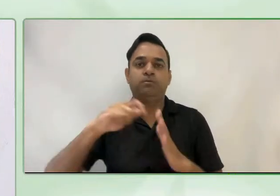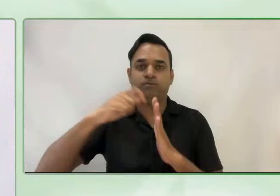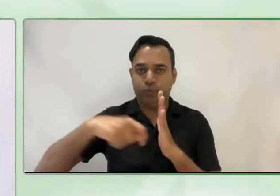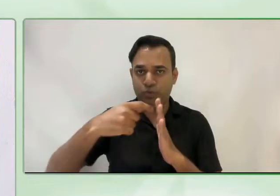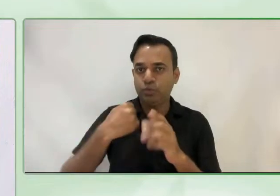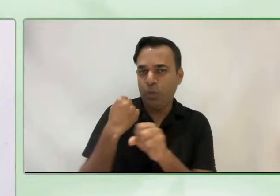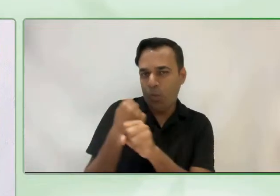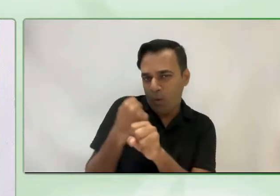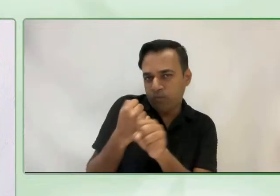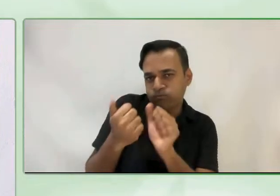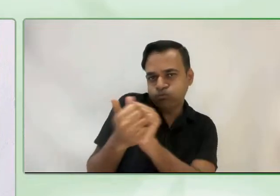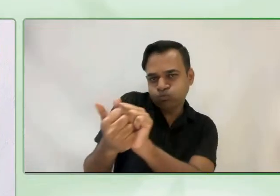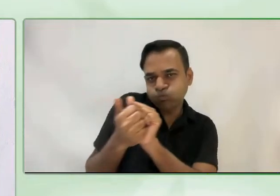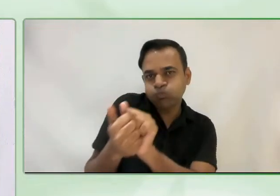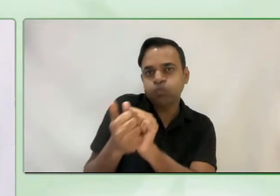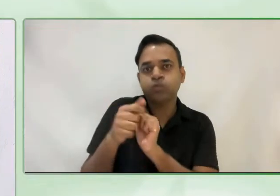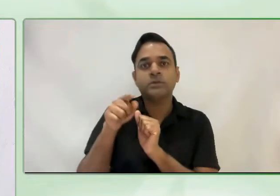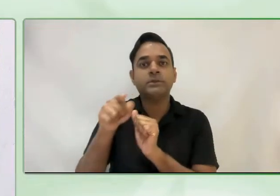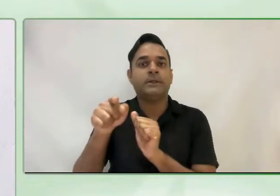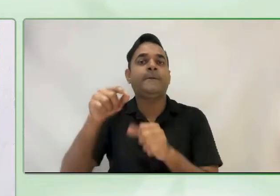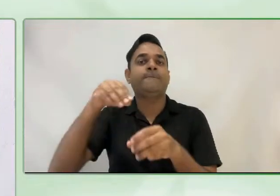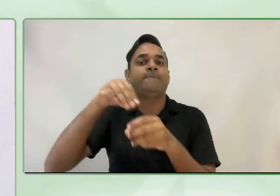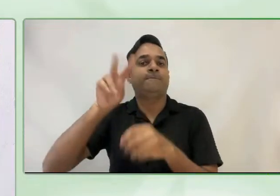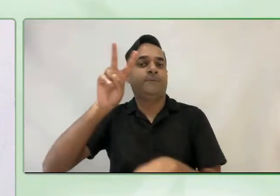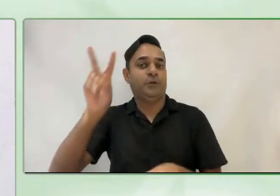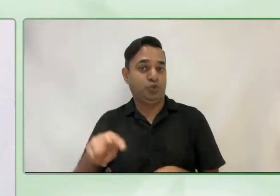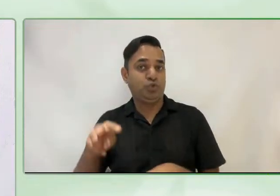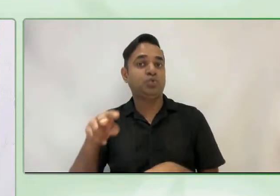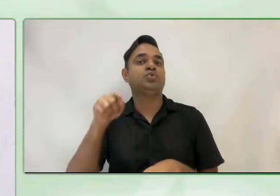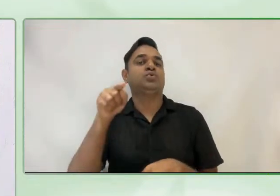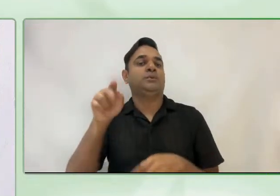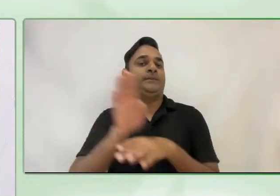Vienna program, and our work